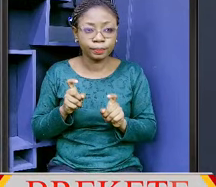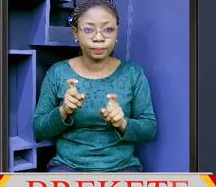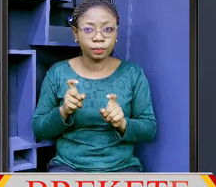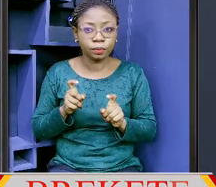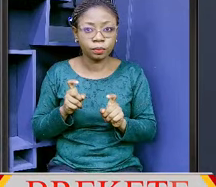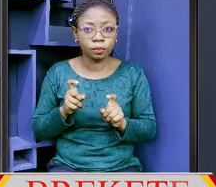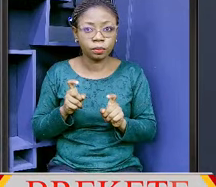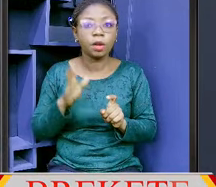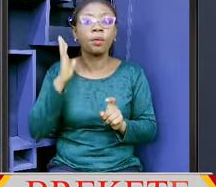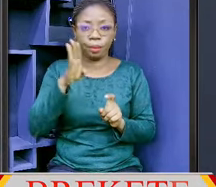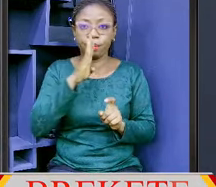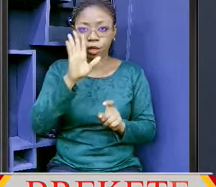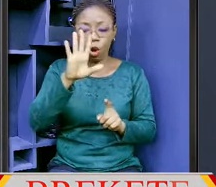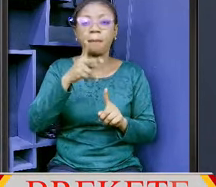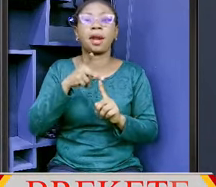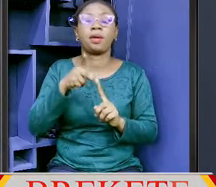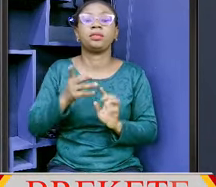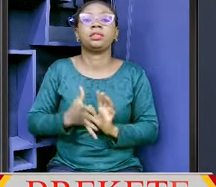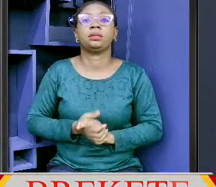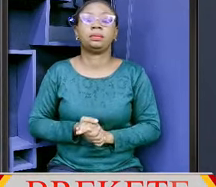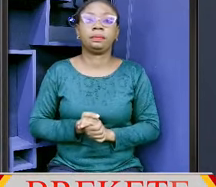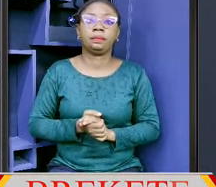Yes, sir. Will be your priority.